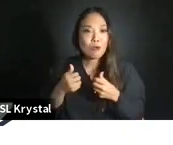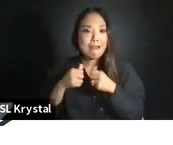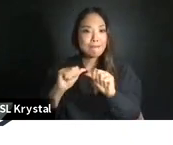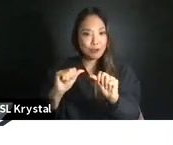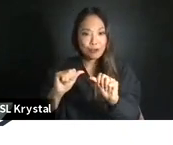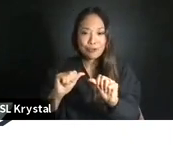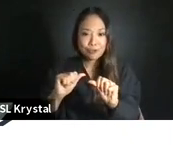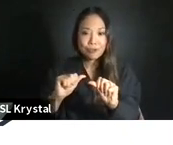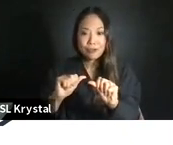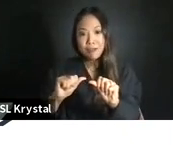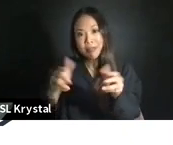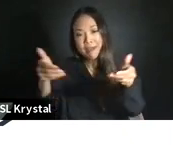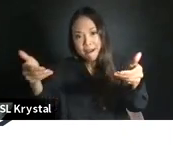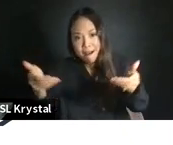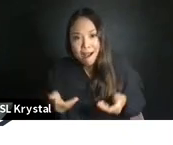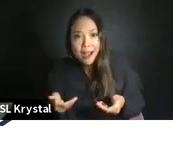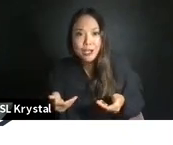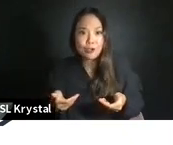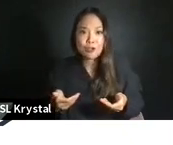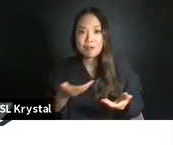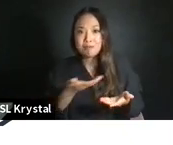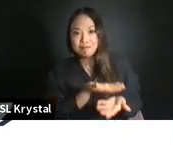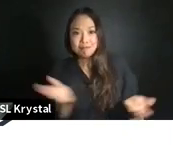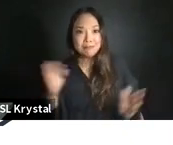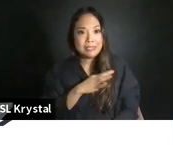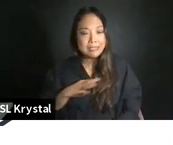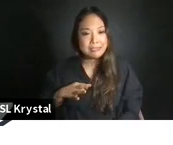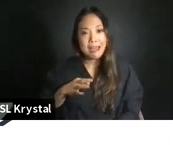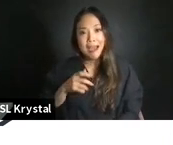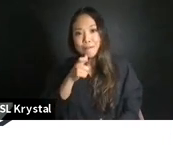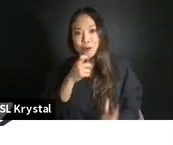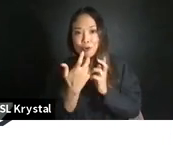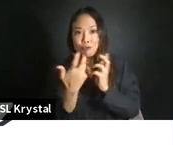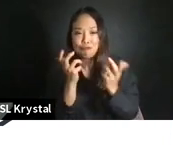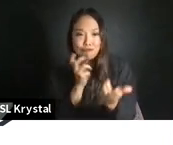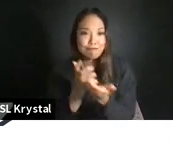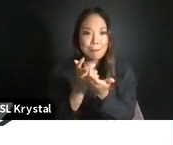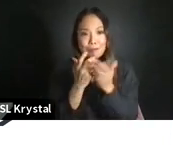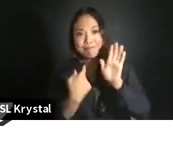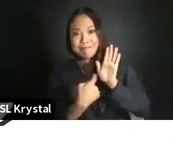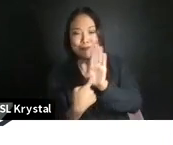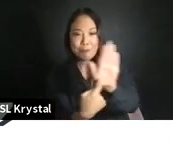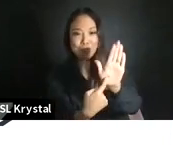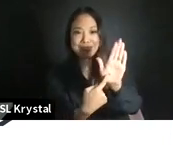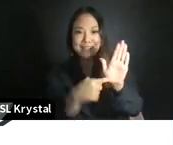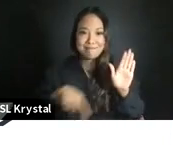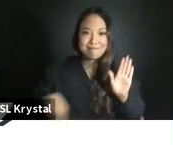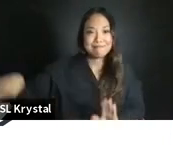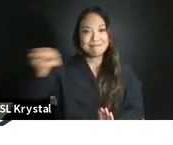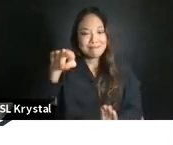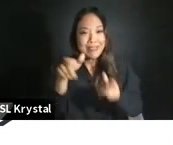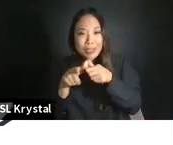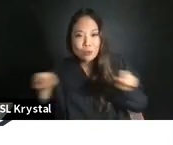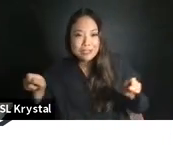hire talent that represents the racial ethnic and linguistic diversity of our student population